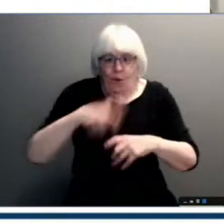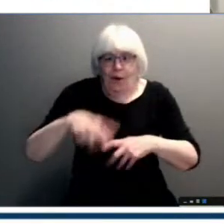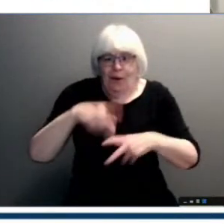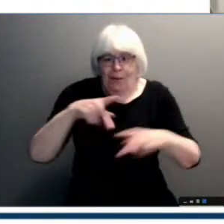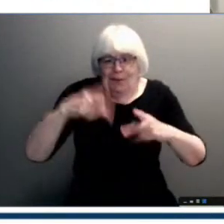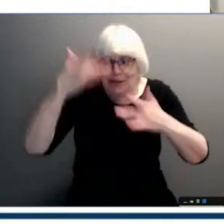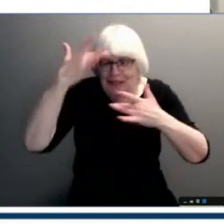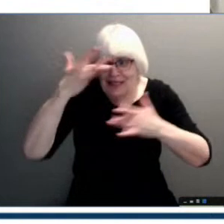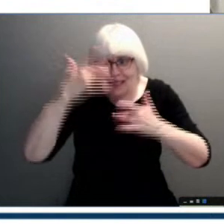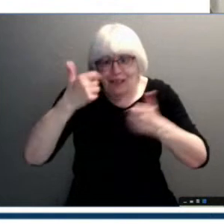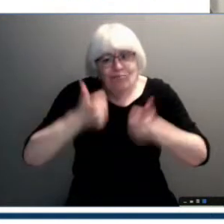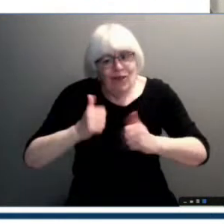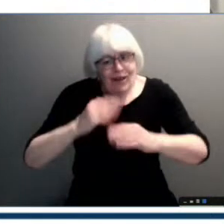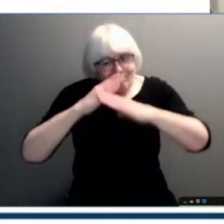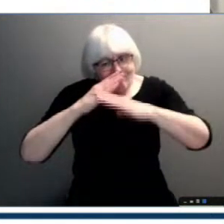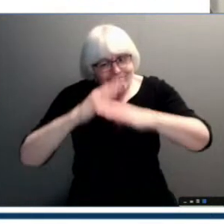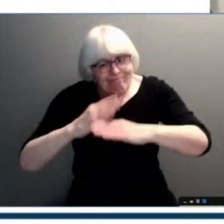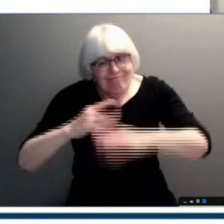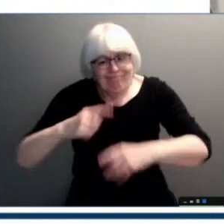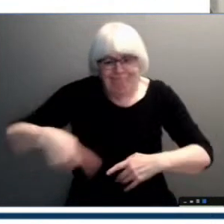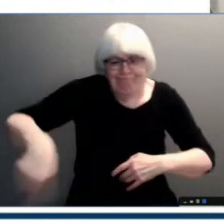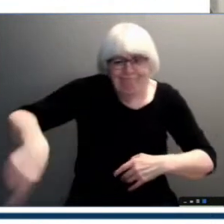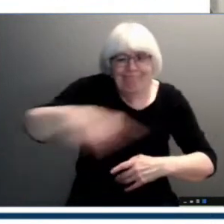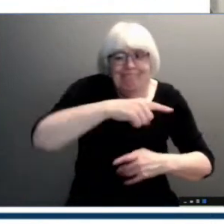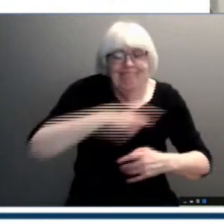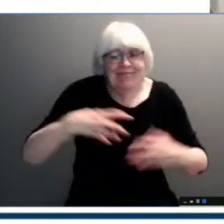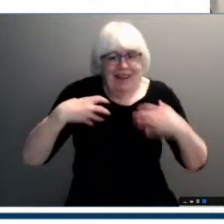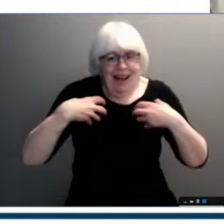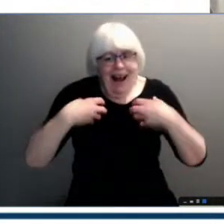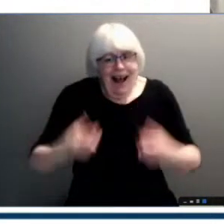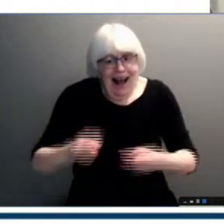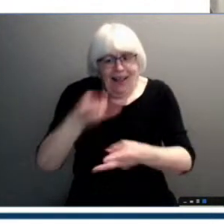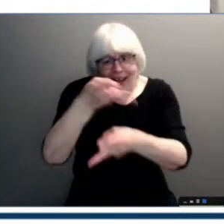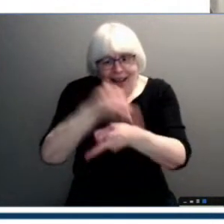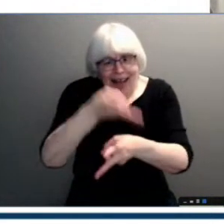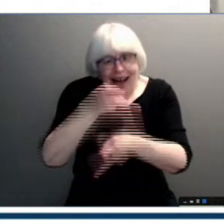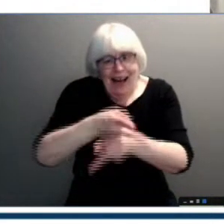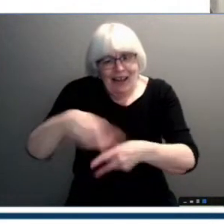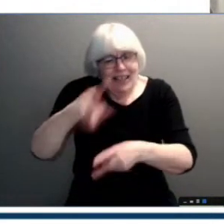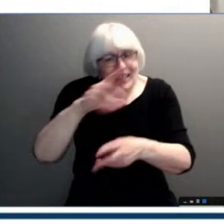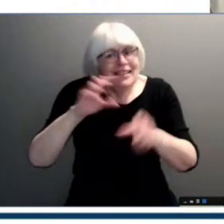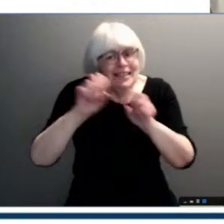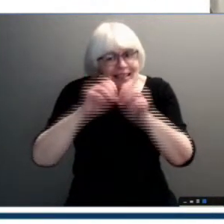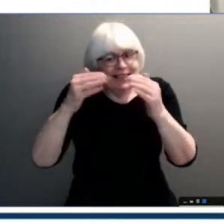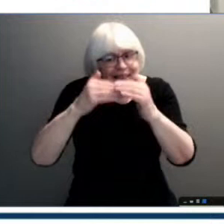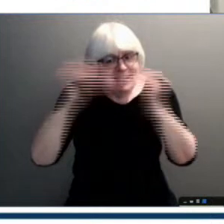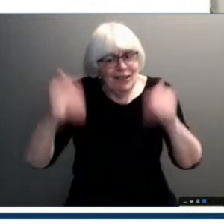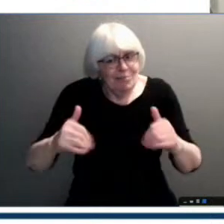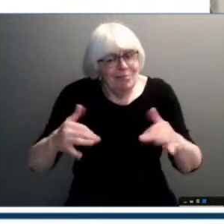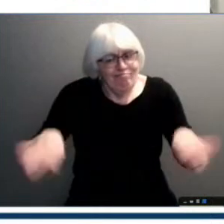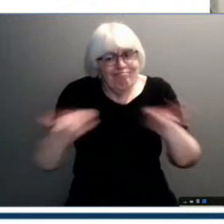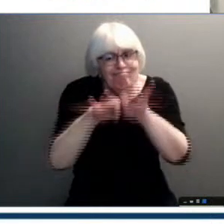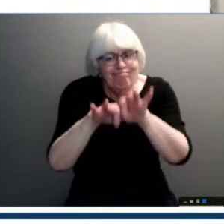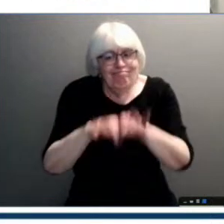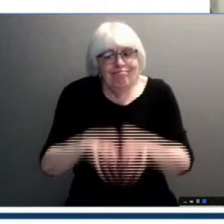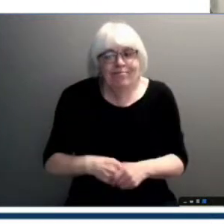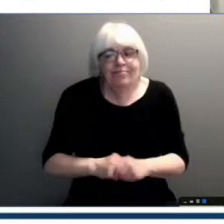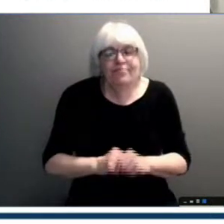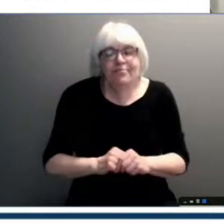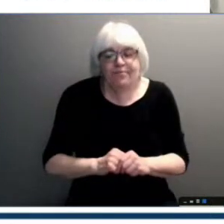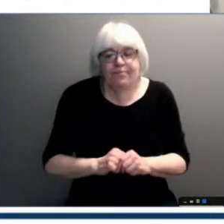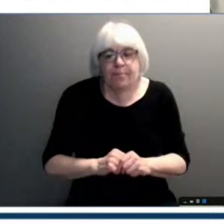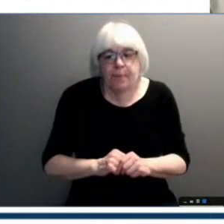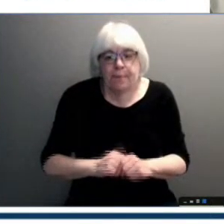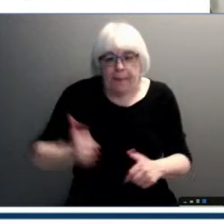Danielle Edwards from the Canadian Press. Go ahead, Danielle. Hi, this question is for Dr. Strang. I know that the Queen Elizabeth